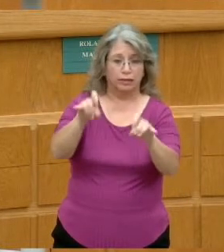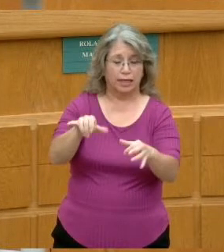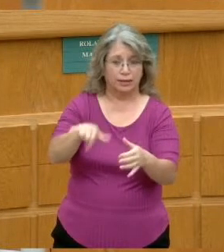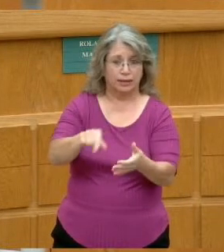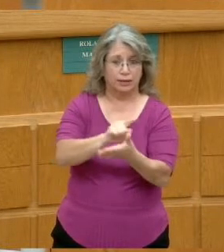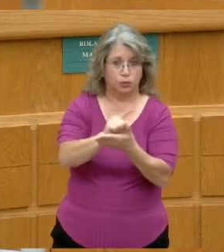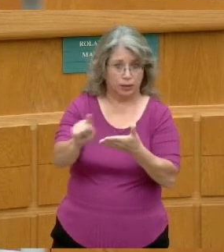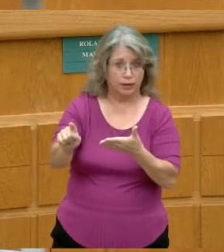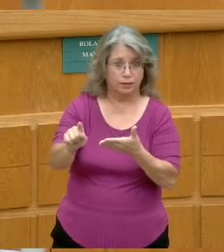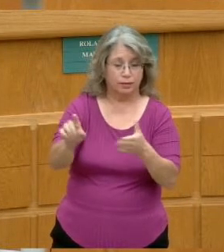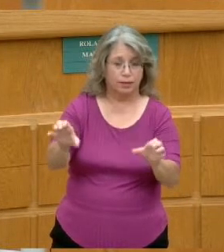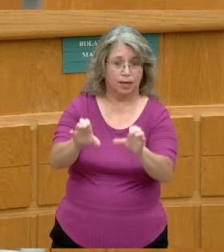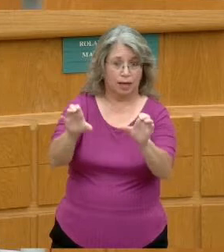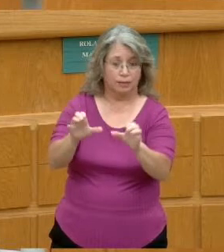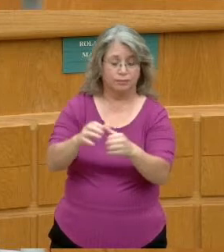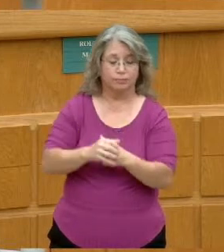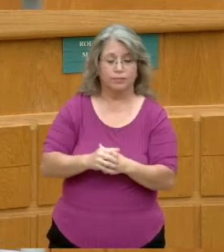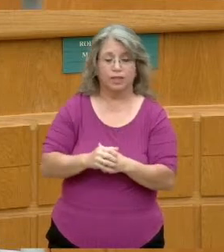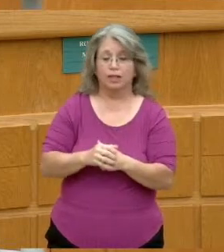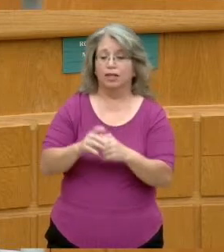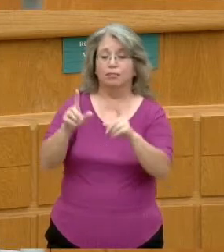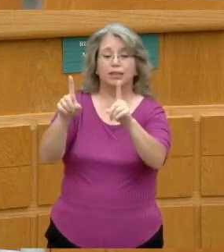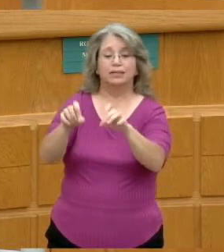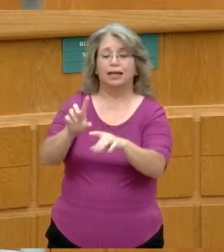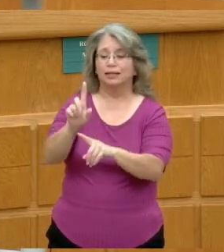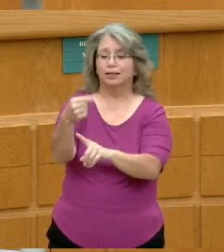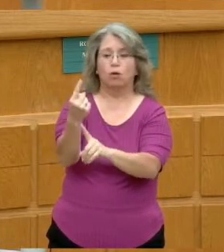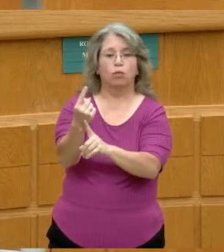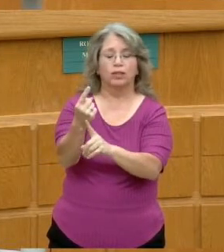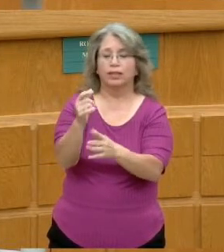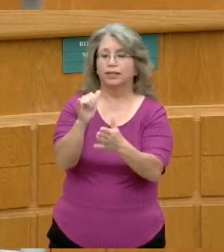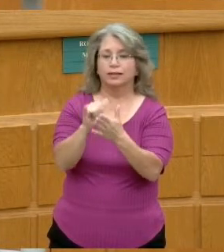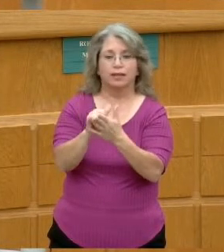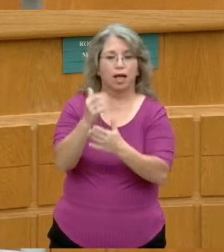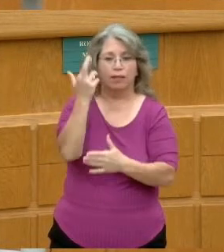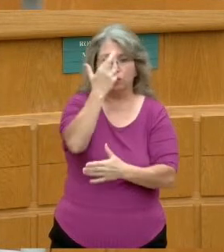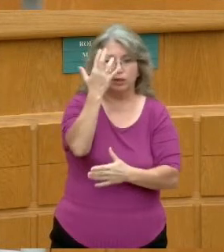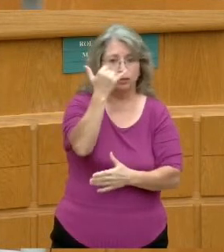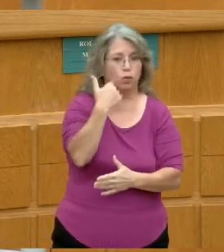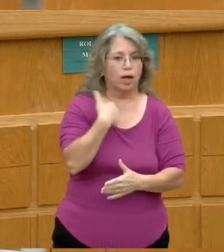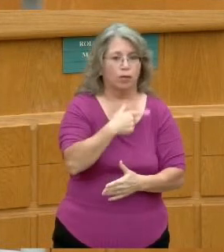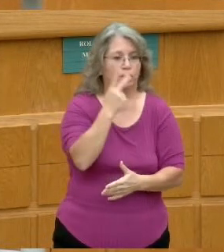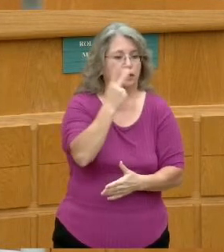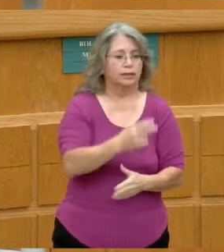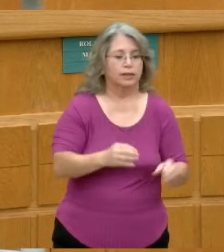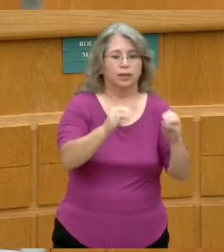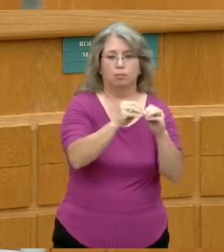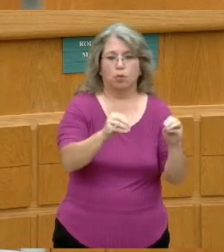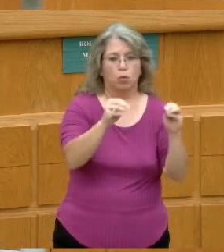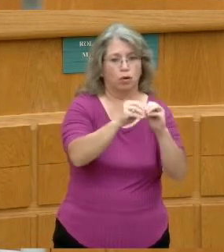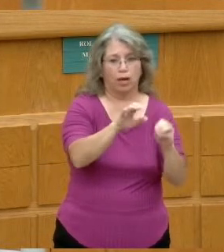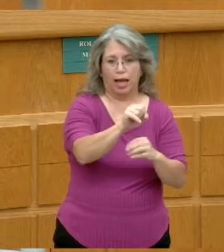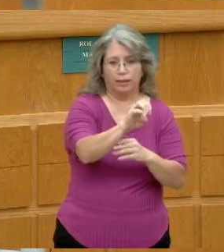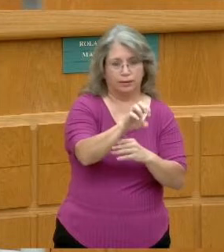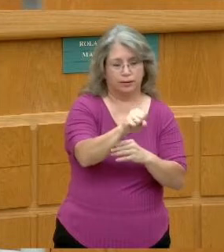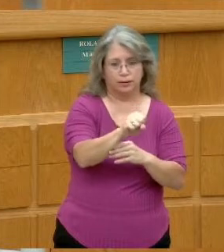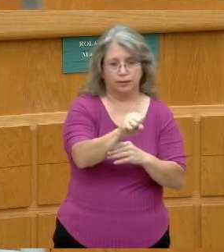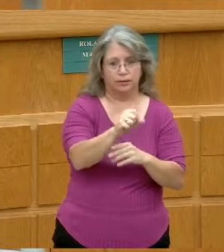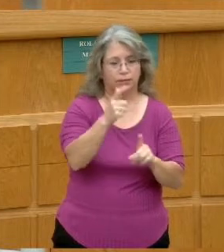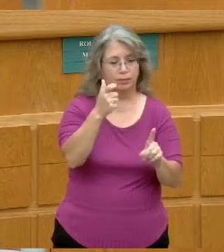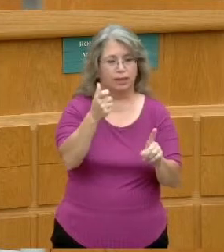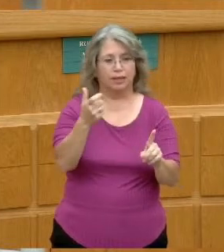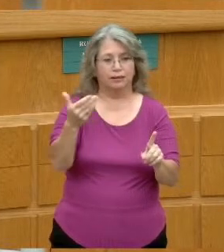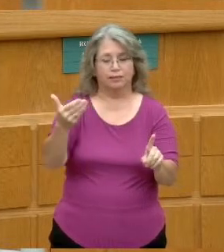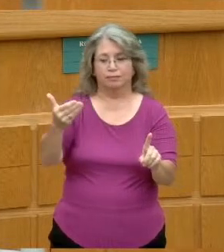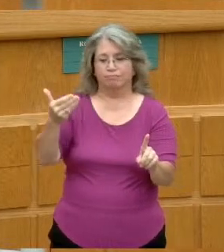right? But testing alone is not the contributing factor to the increase in the number of cases we're seeing, because even back here when